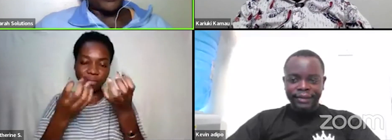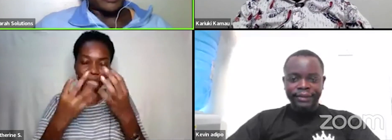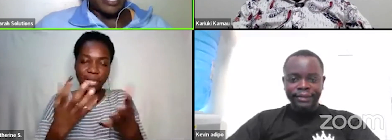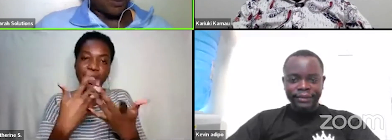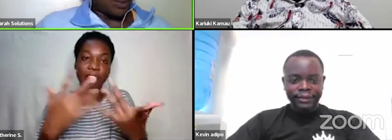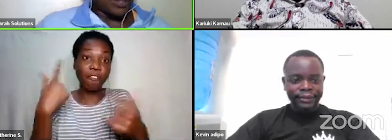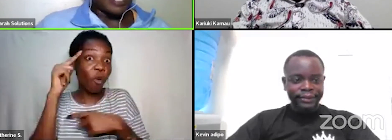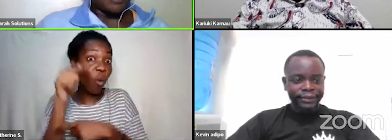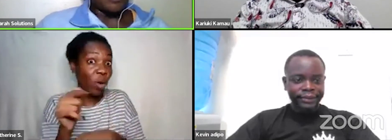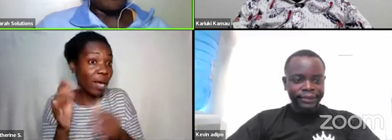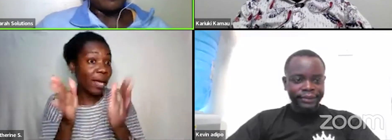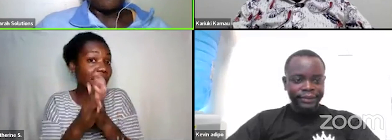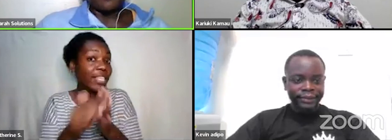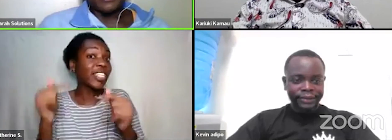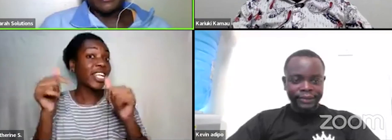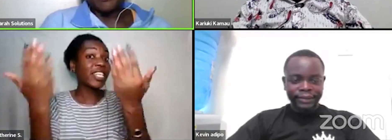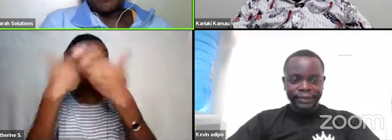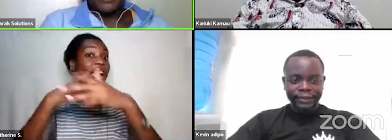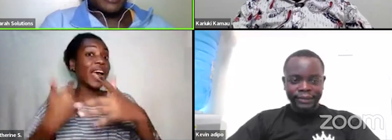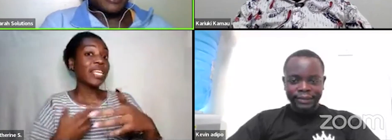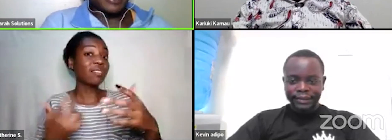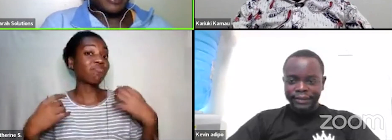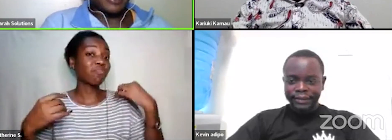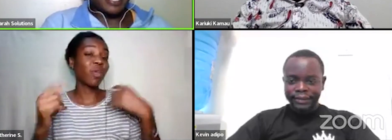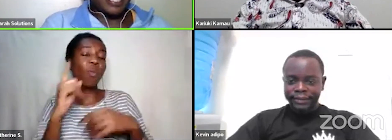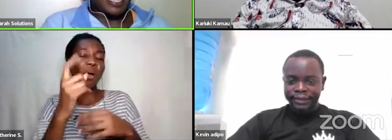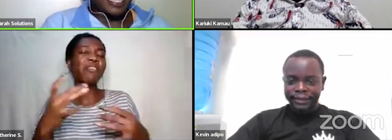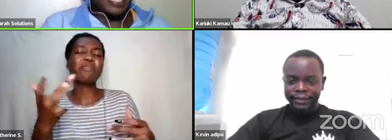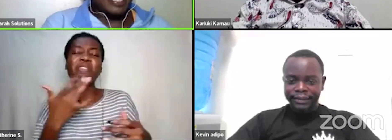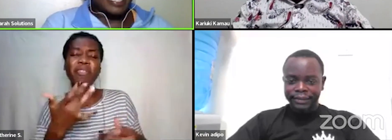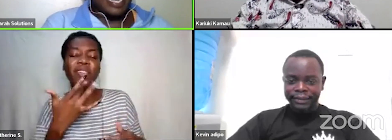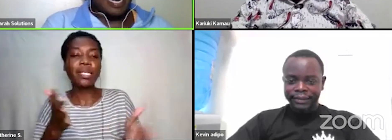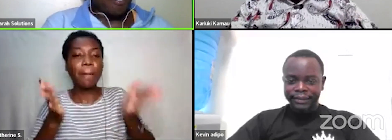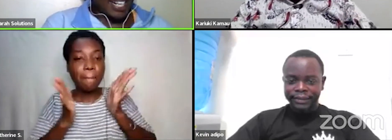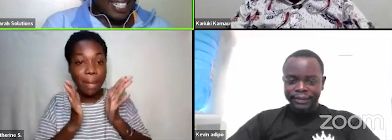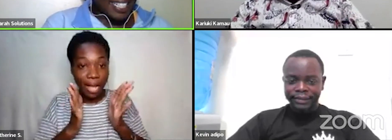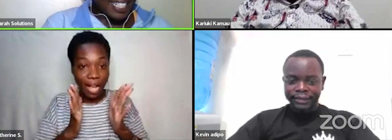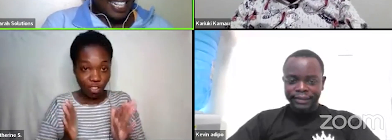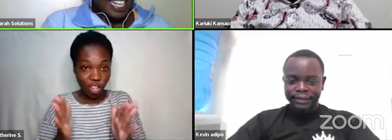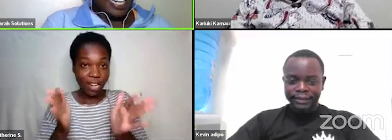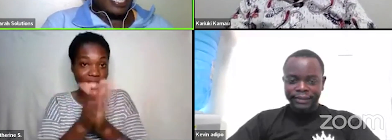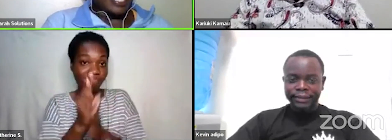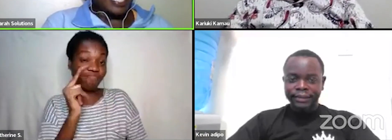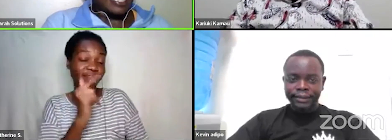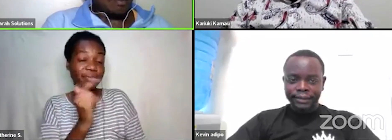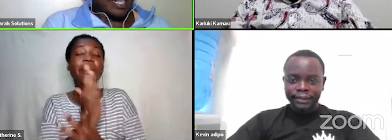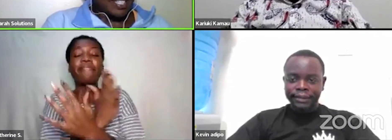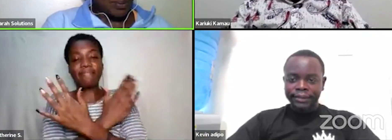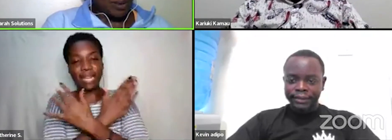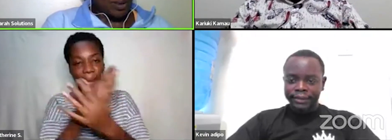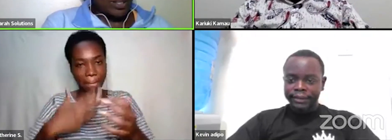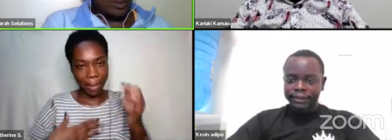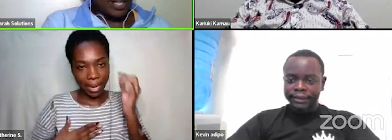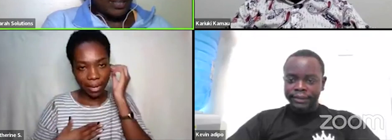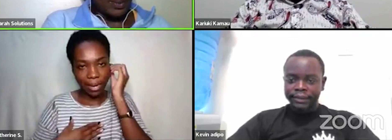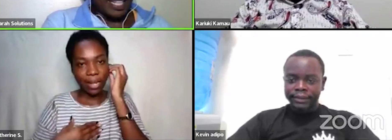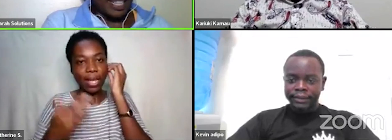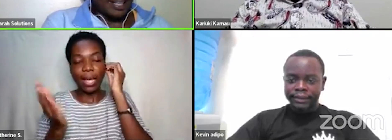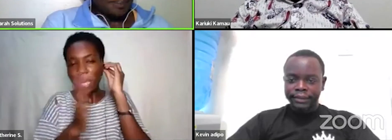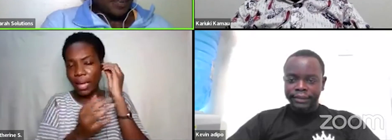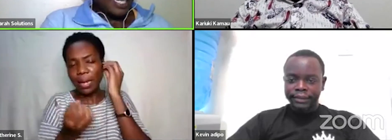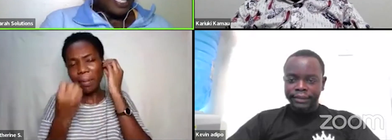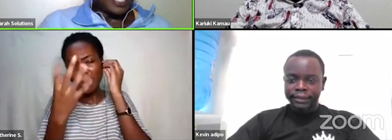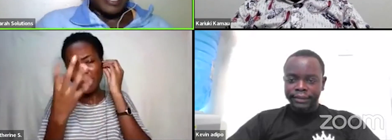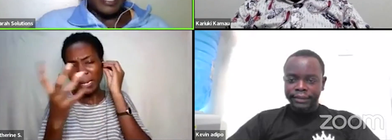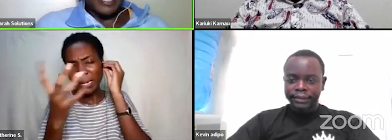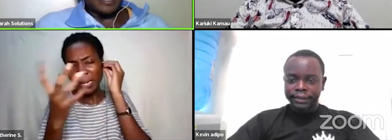course, tonight we are hosting one of my favorite human beings. He is a friend, and as much we also work